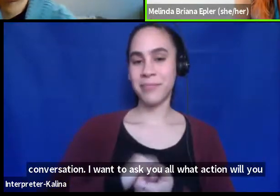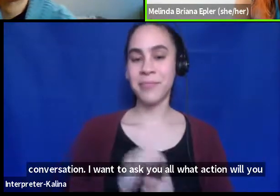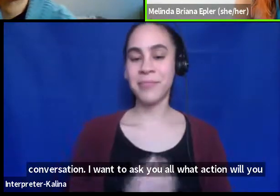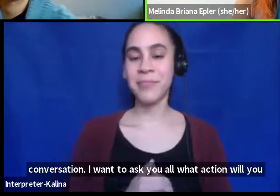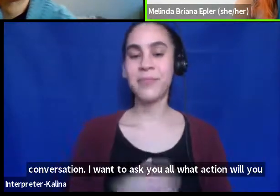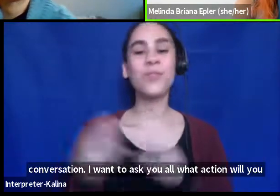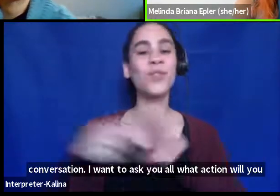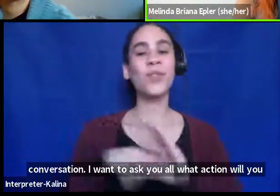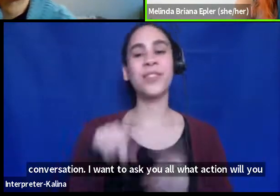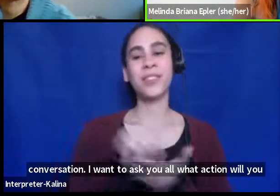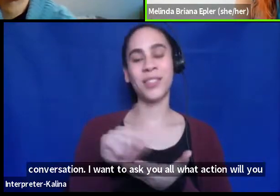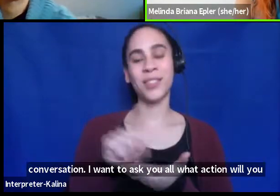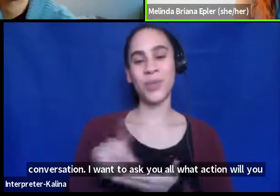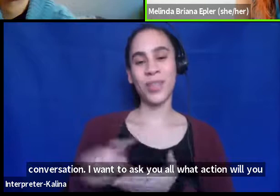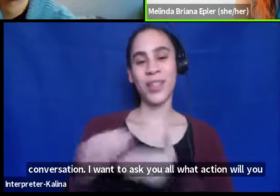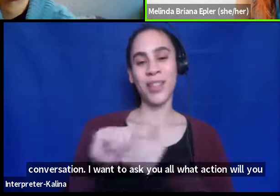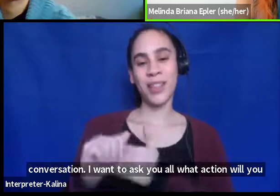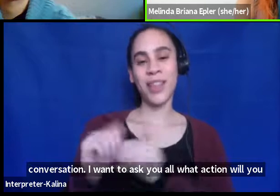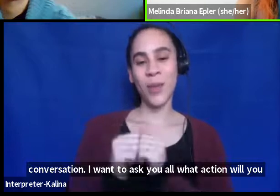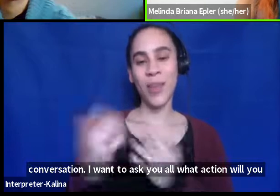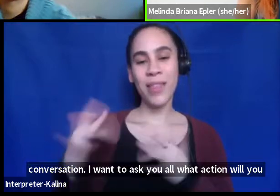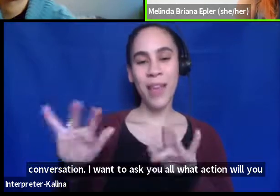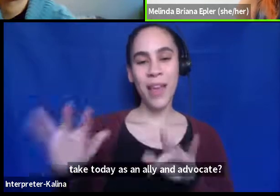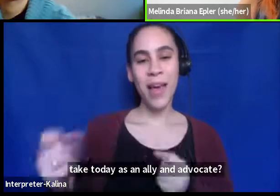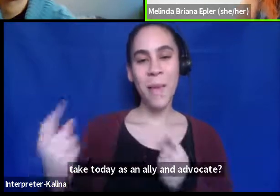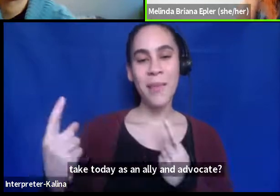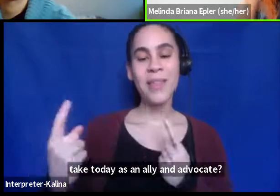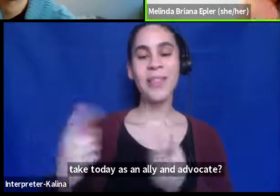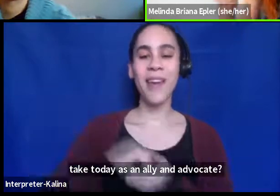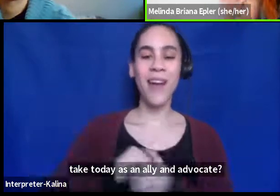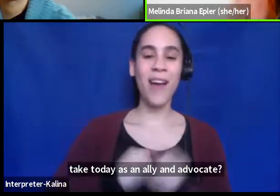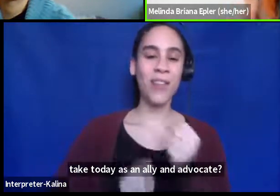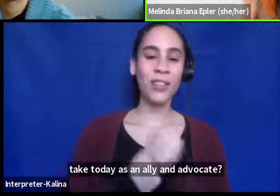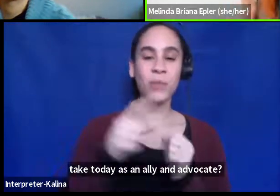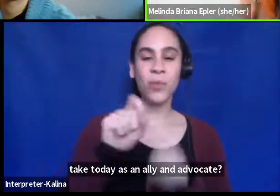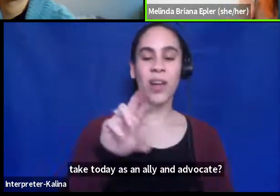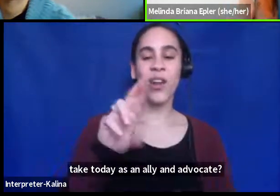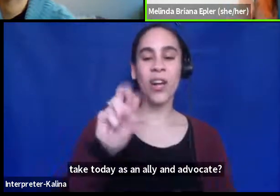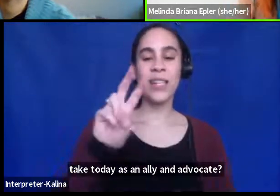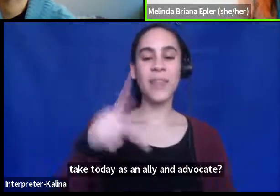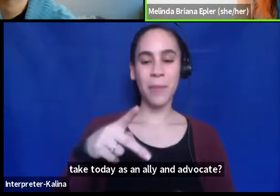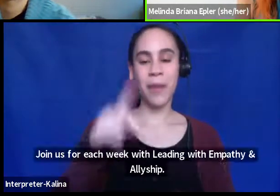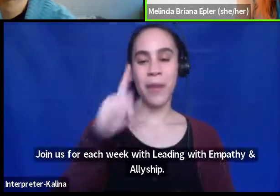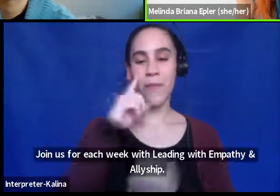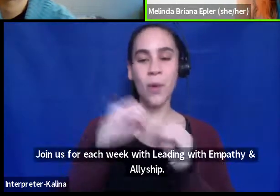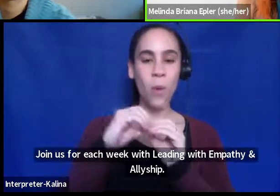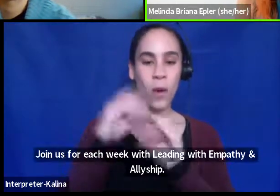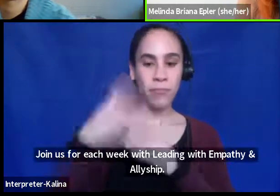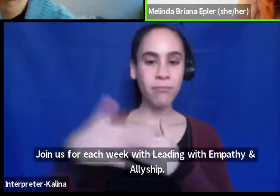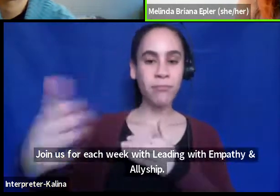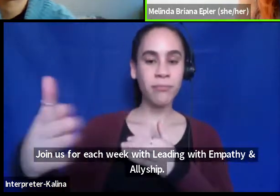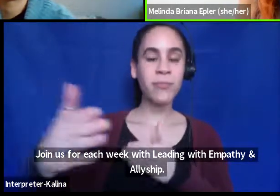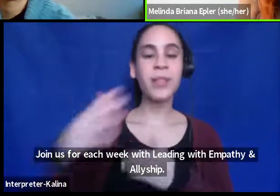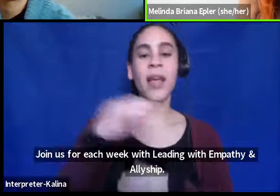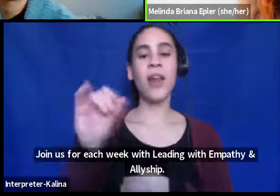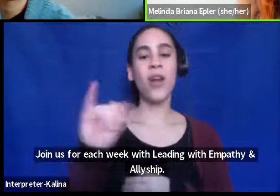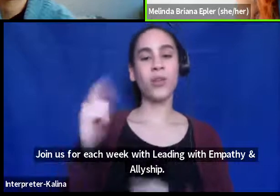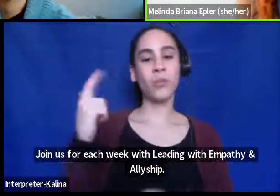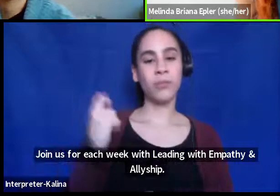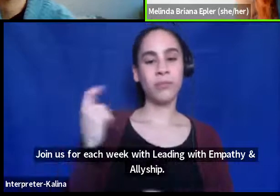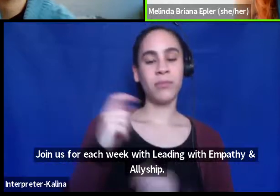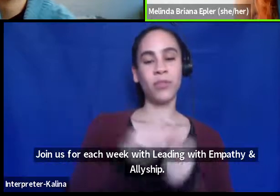week for Leading with Empathy and Allyship. You can RSVP for future sessions and sign up for our newsletter at changecatalyst.co/allyship